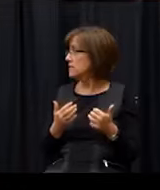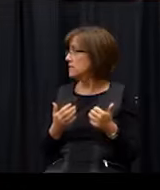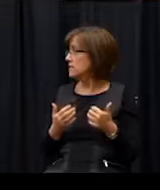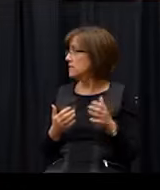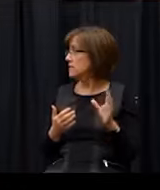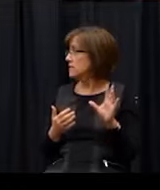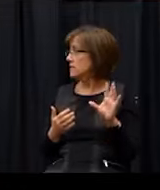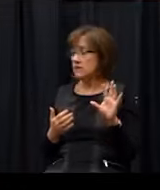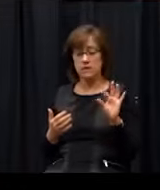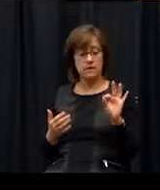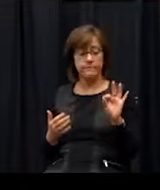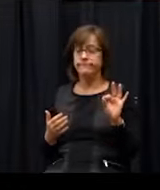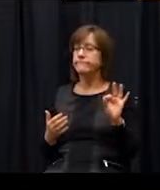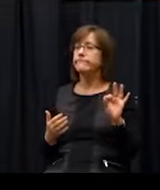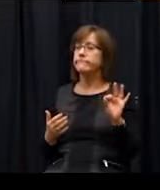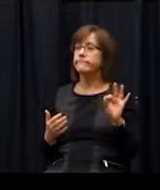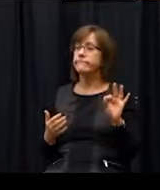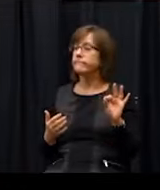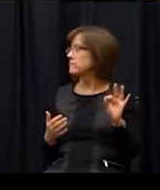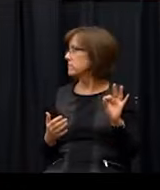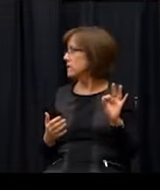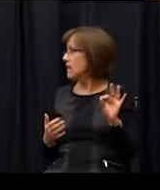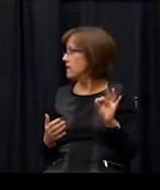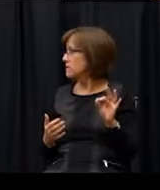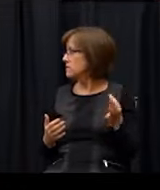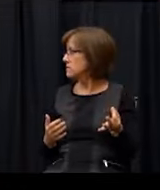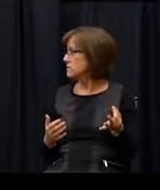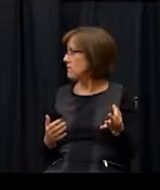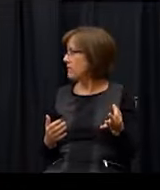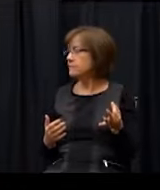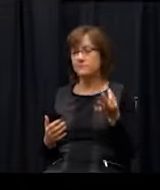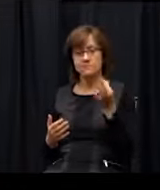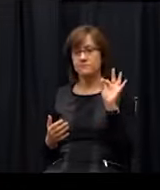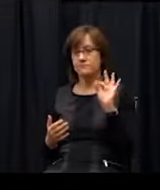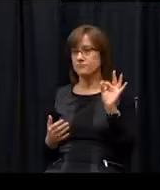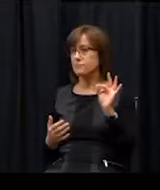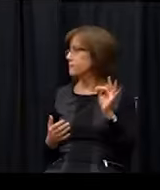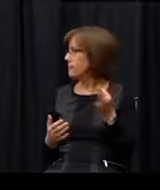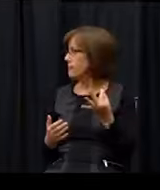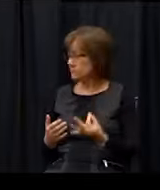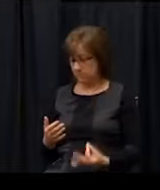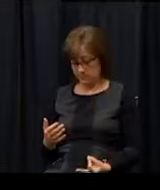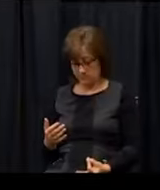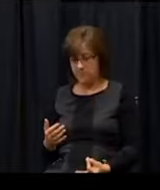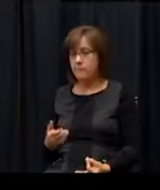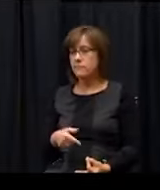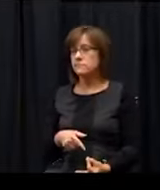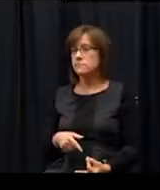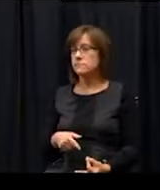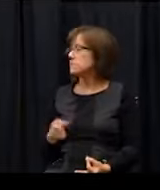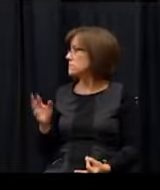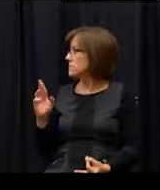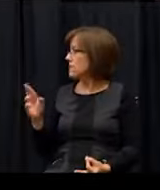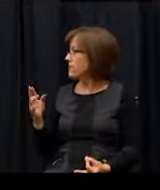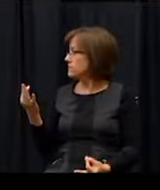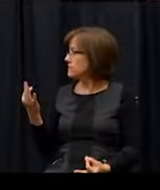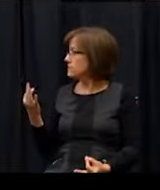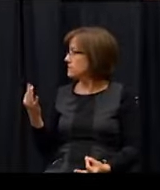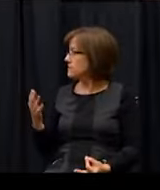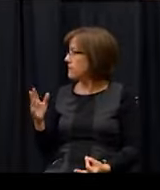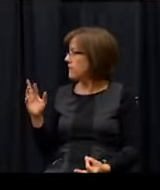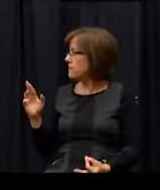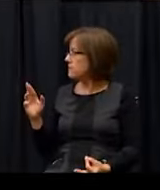thumb and your finger, your index finger together like this. Put it on your lap. Your right hand,